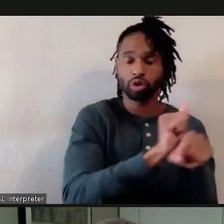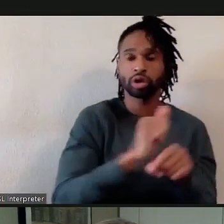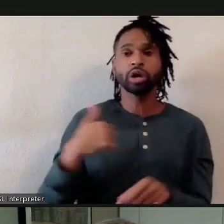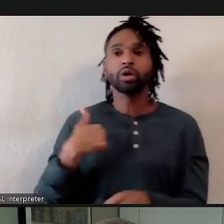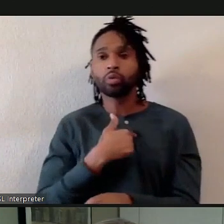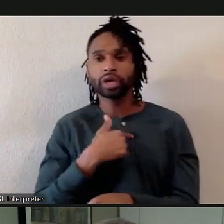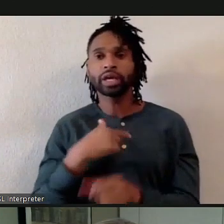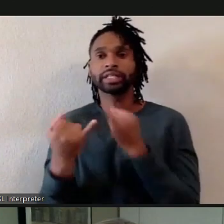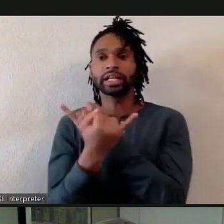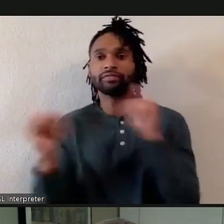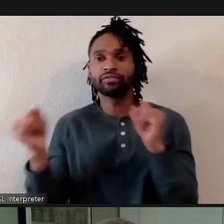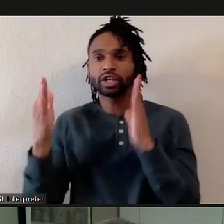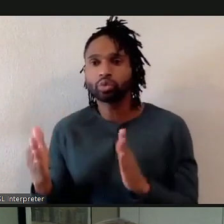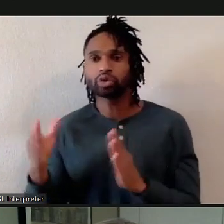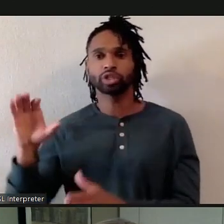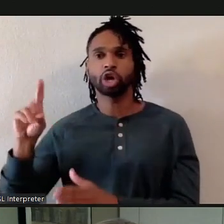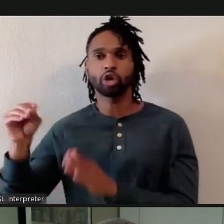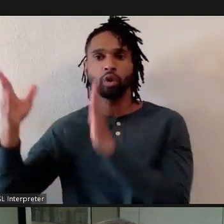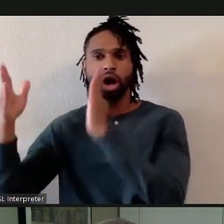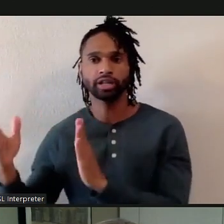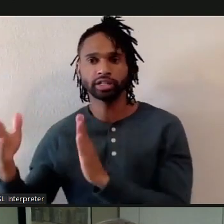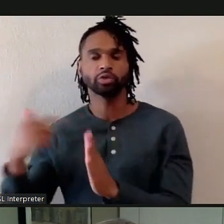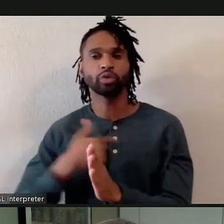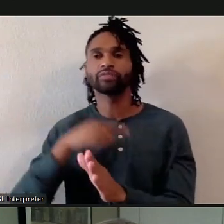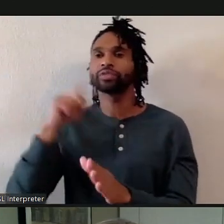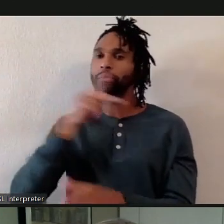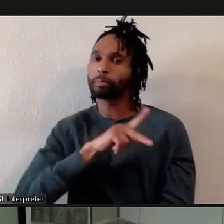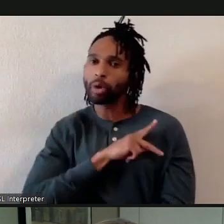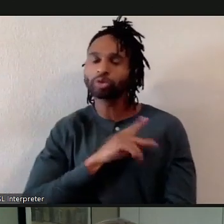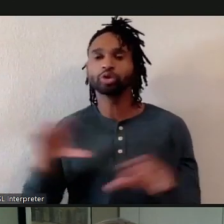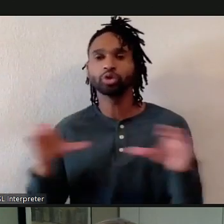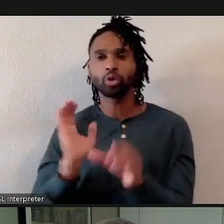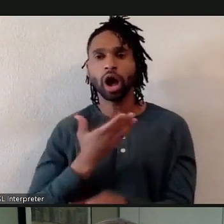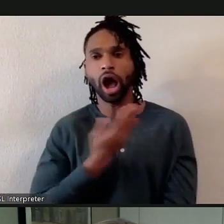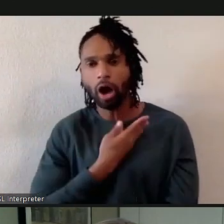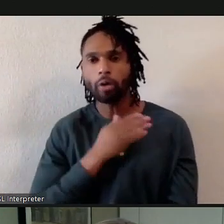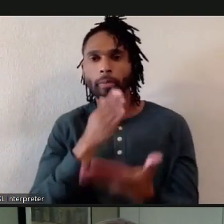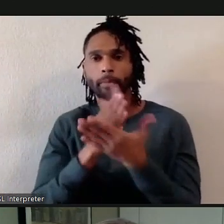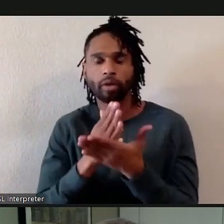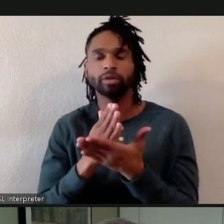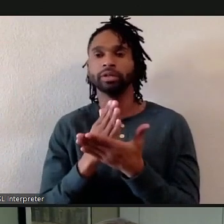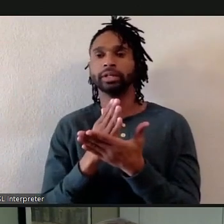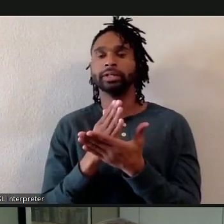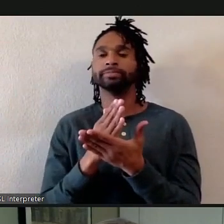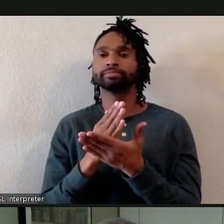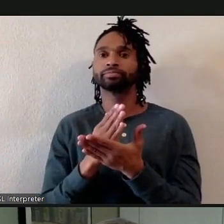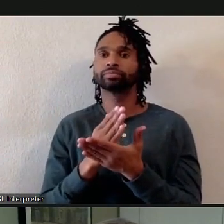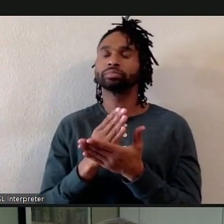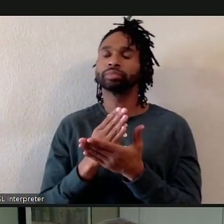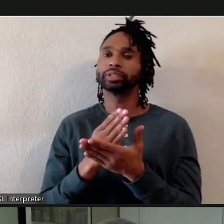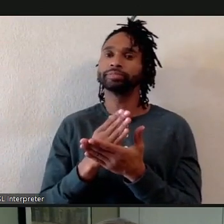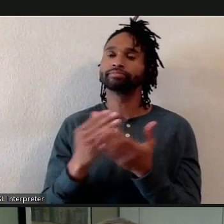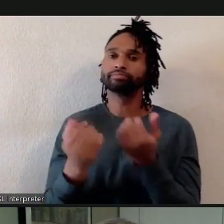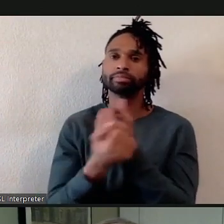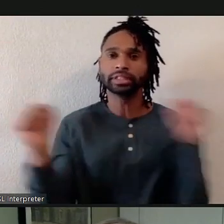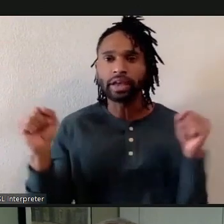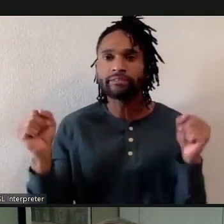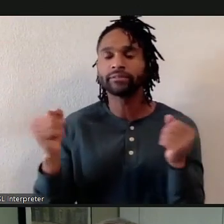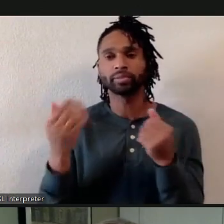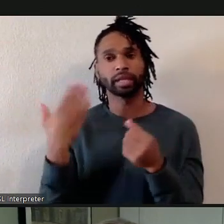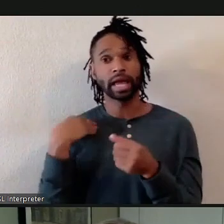as Coloradans, need to personally do our part by taking the precautions that we had in place last April. We need